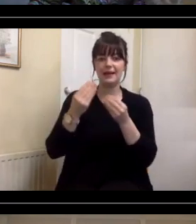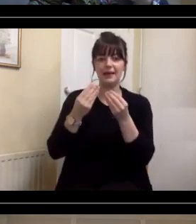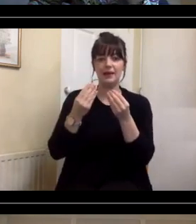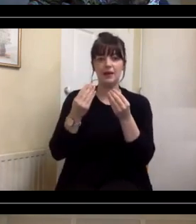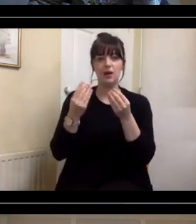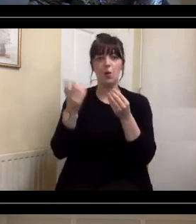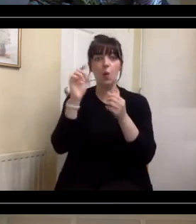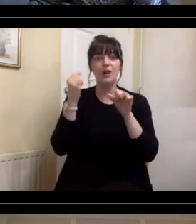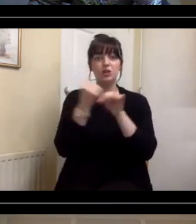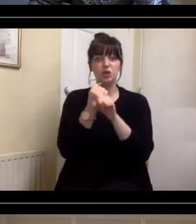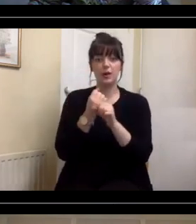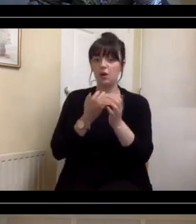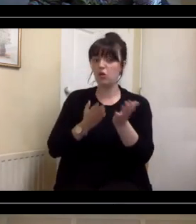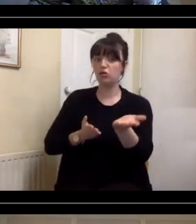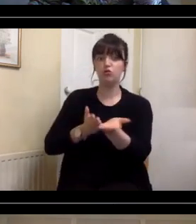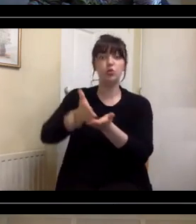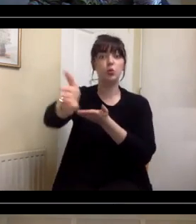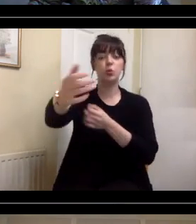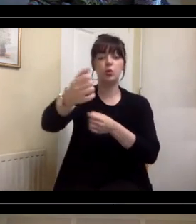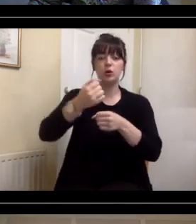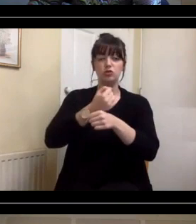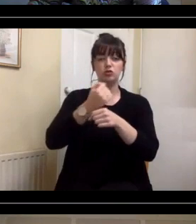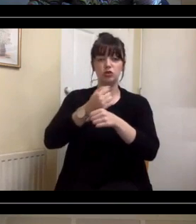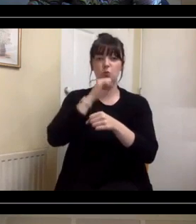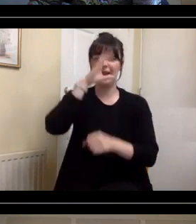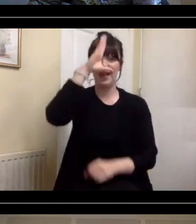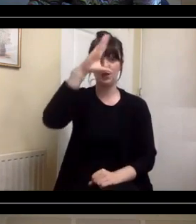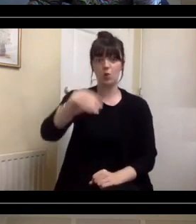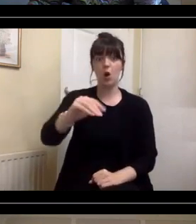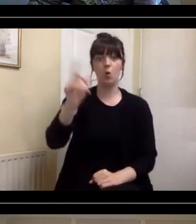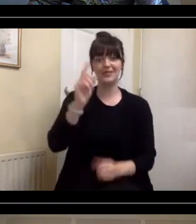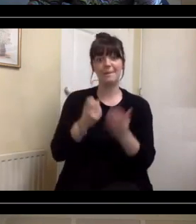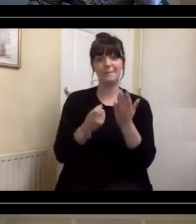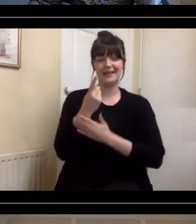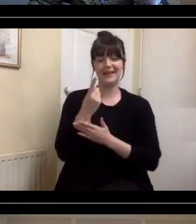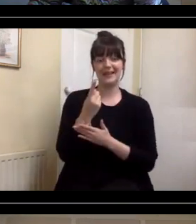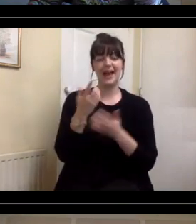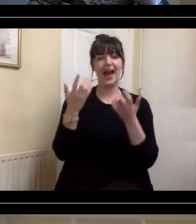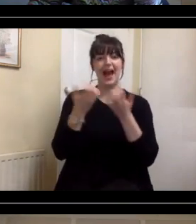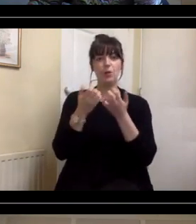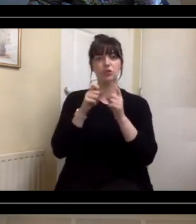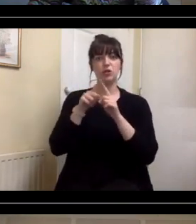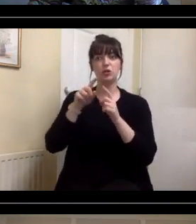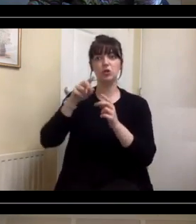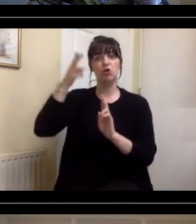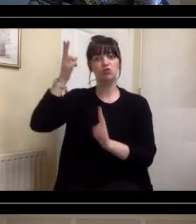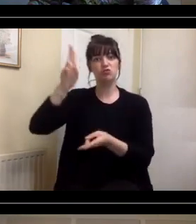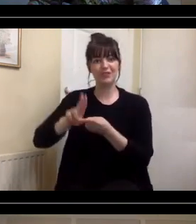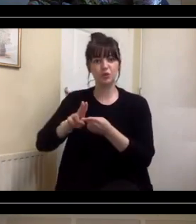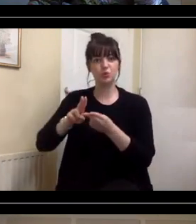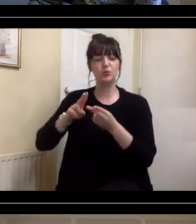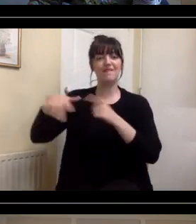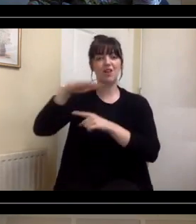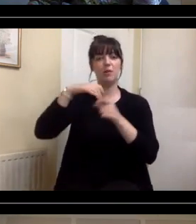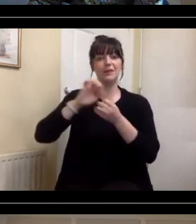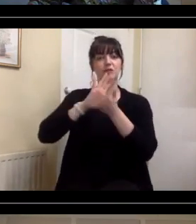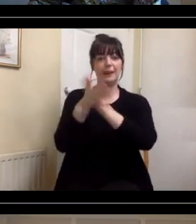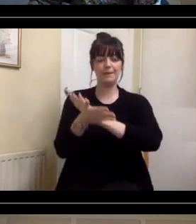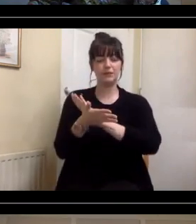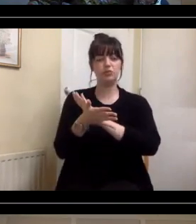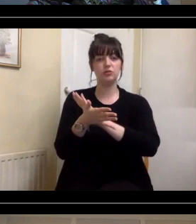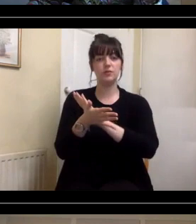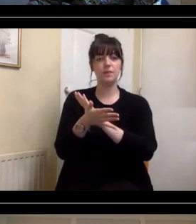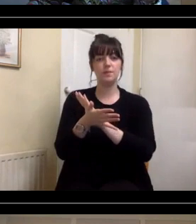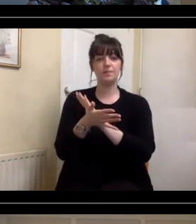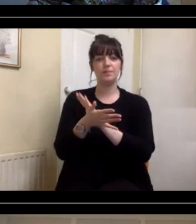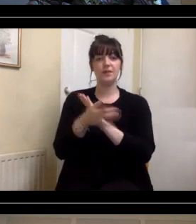through, right the way through construction, so that people have a much clearer idea of how we are minimizing our carbon footprint. Doesn't give you any